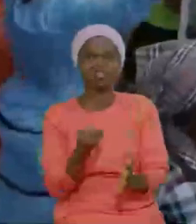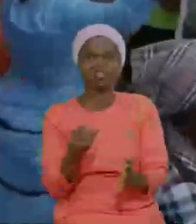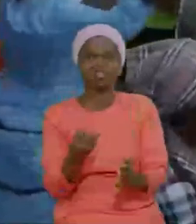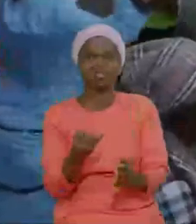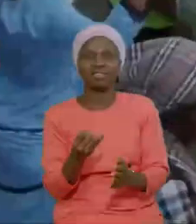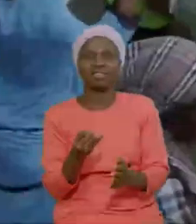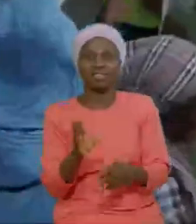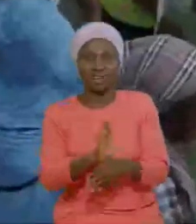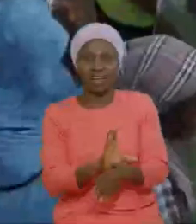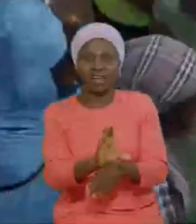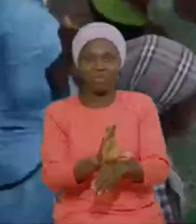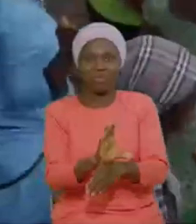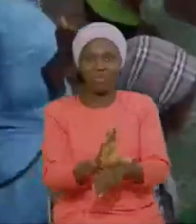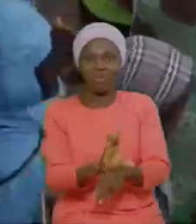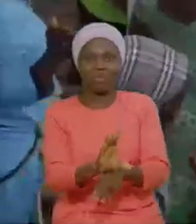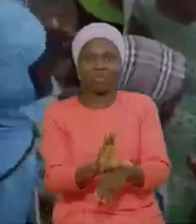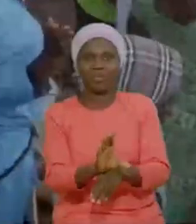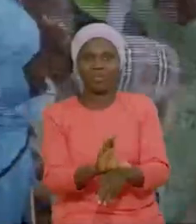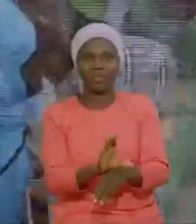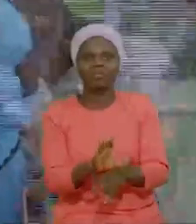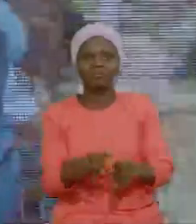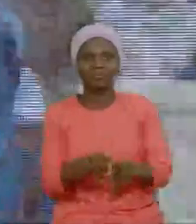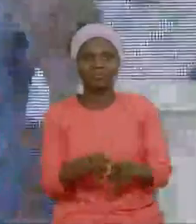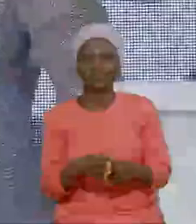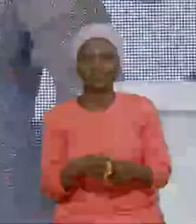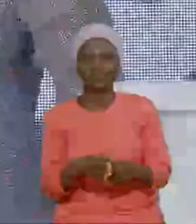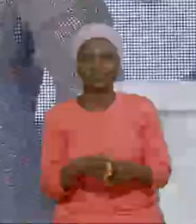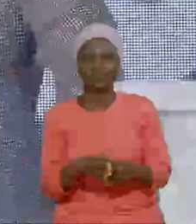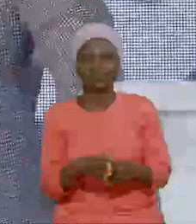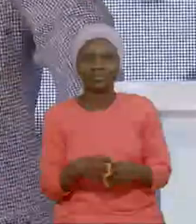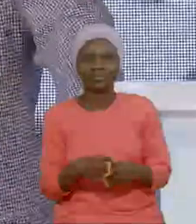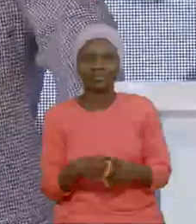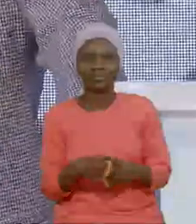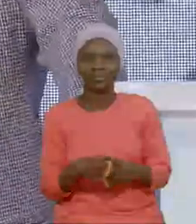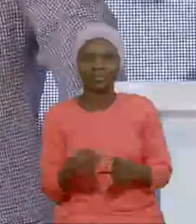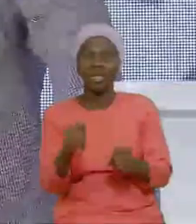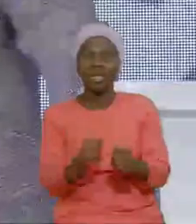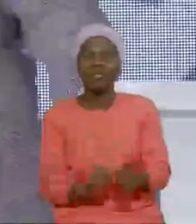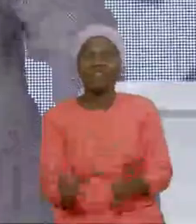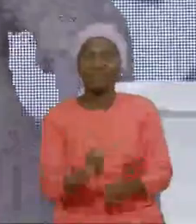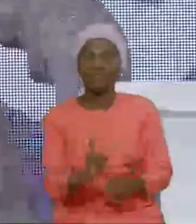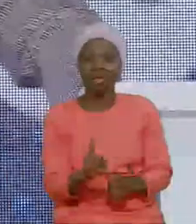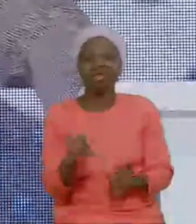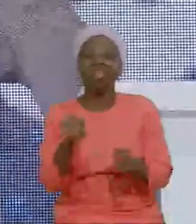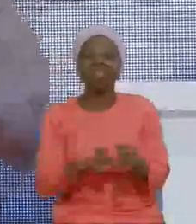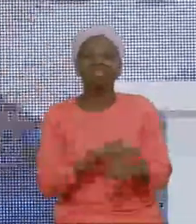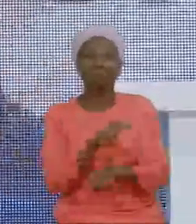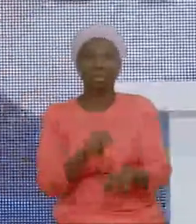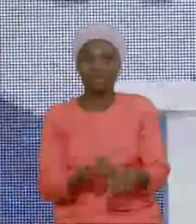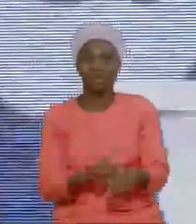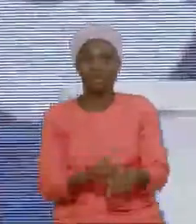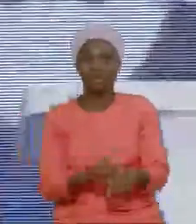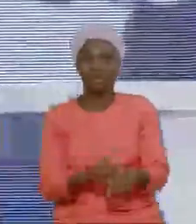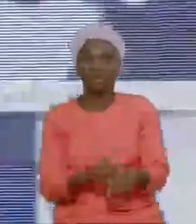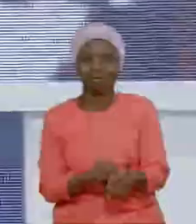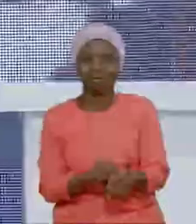la transformation du Cameroun, ceux qui vont le faire sont ici avec moi aujourd'hui. Everywhere, every nation. Dans tout